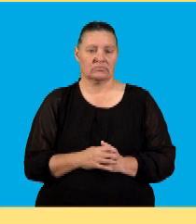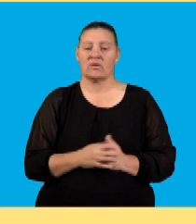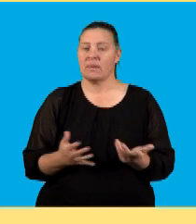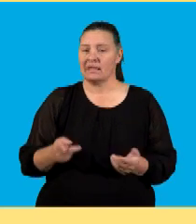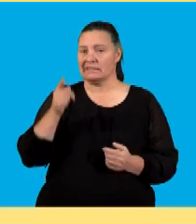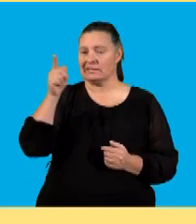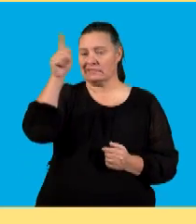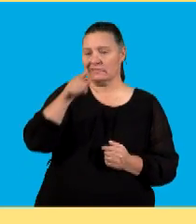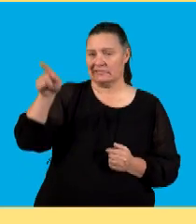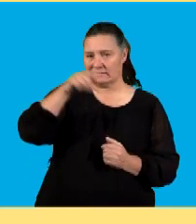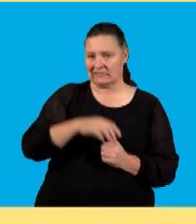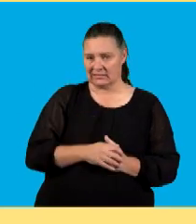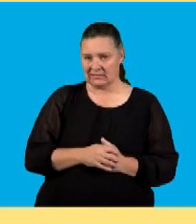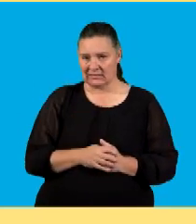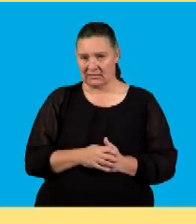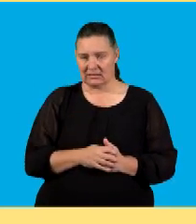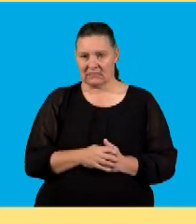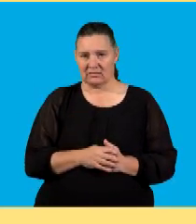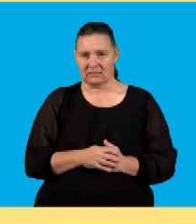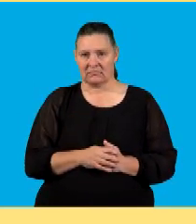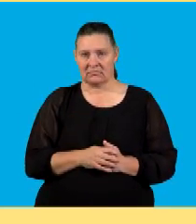243,300, which is this one here. This is